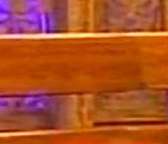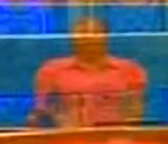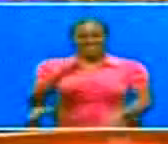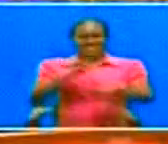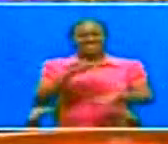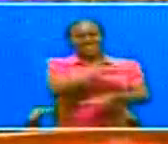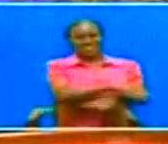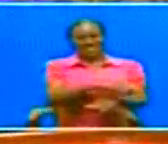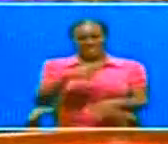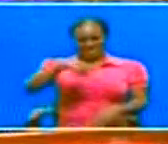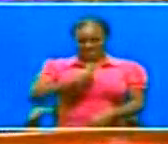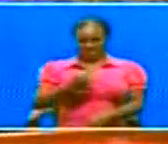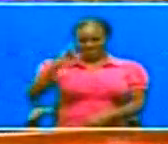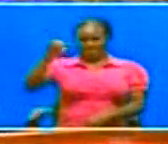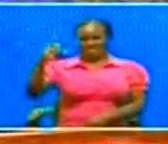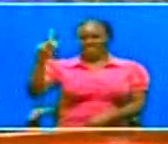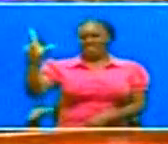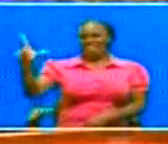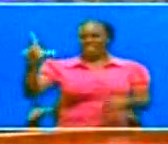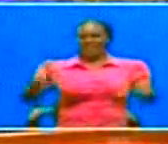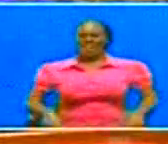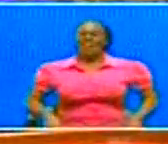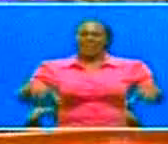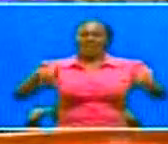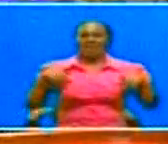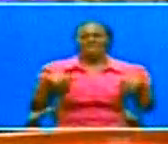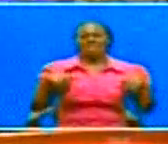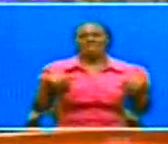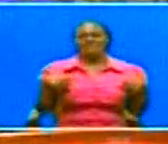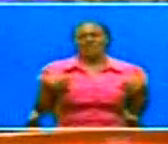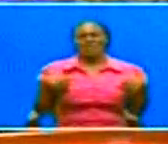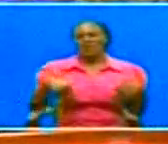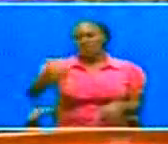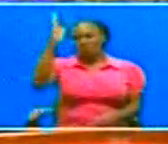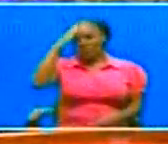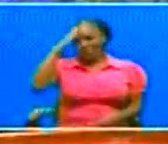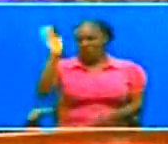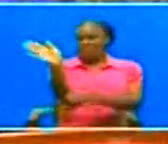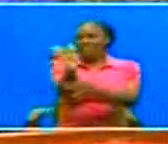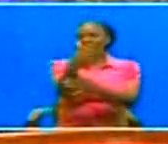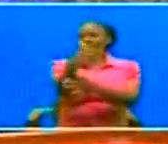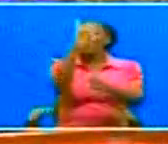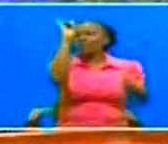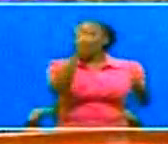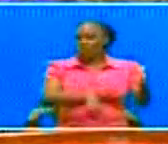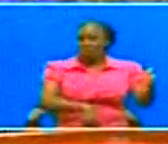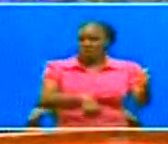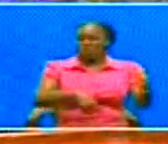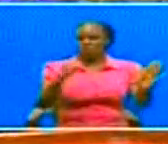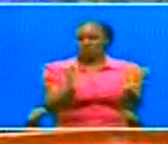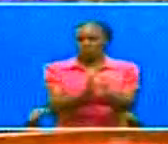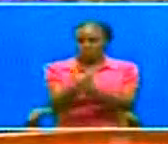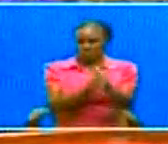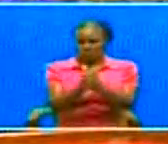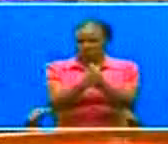Good evening. I'm Jeff Koinange, and this is Jeff Koinange Live. And you know, if it's Thursday, it's all about